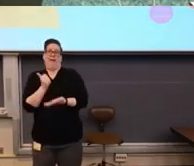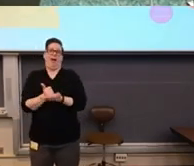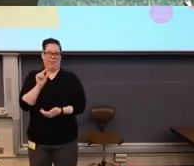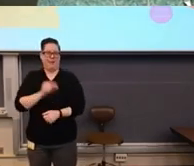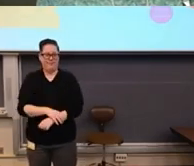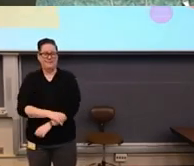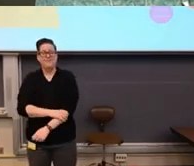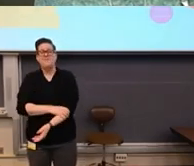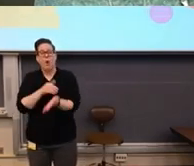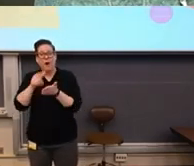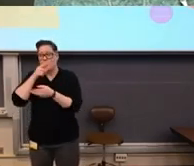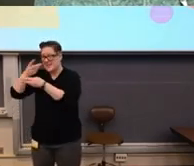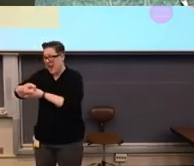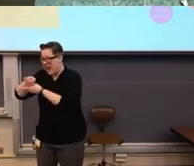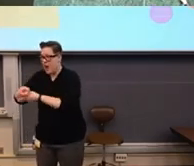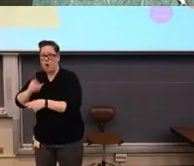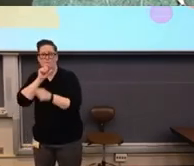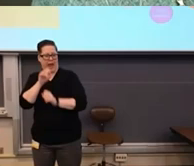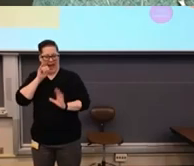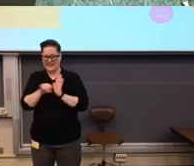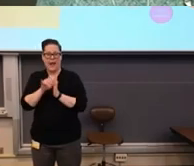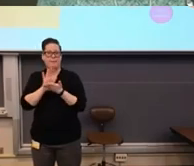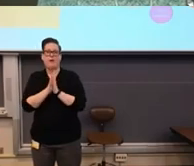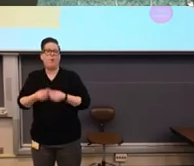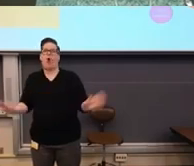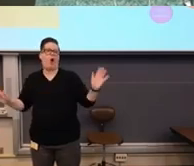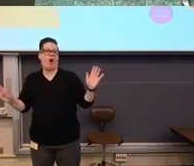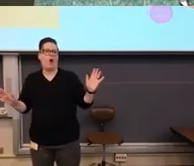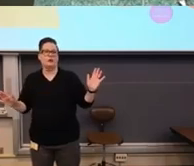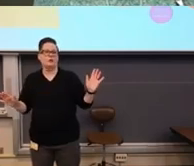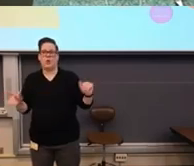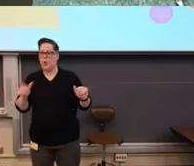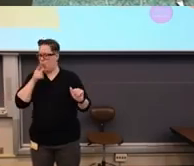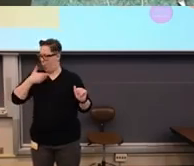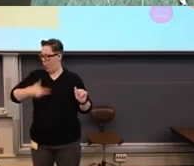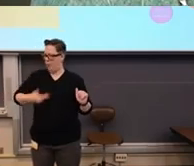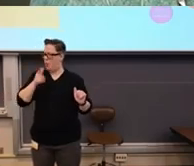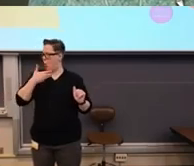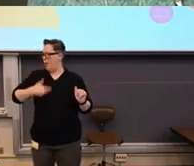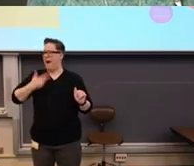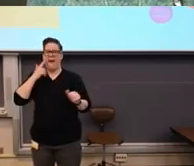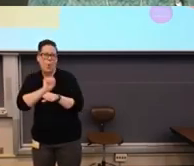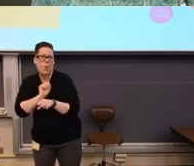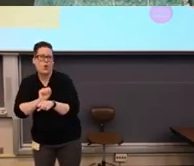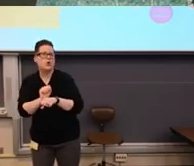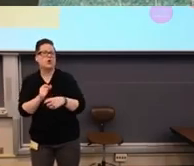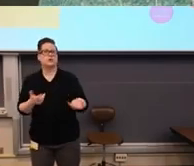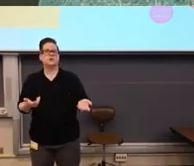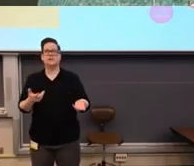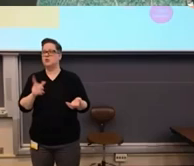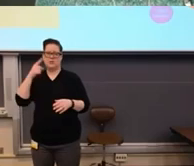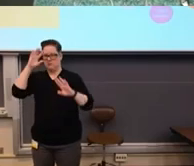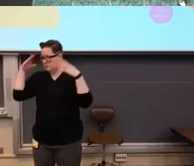times caregivers often lose themselves. They lost who they were as a professional, and the tasks of